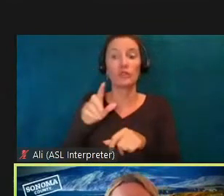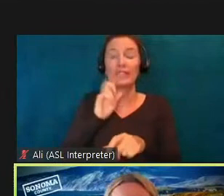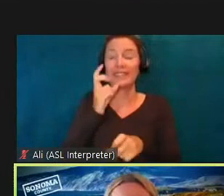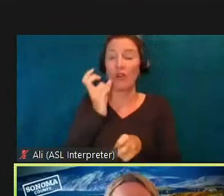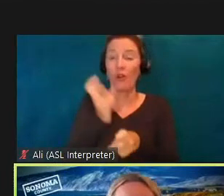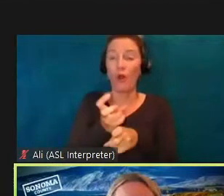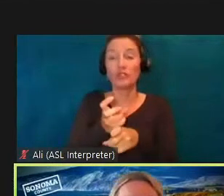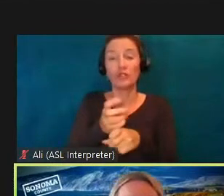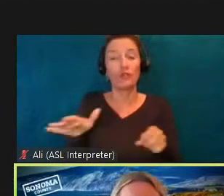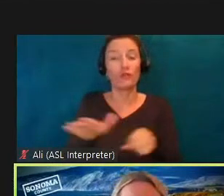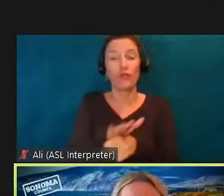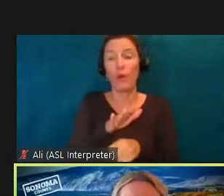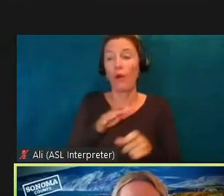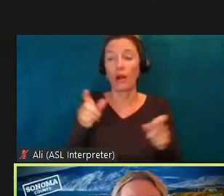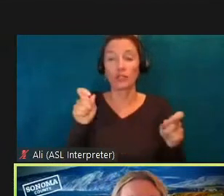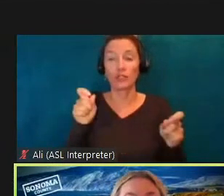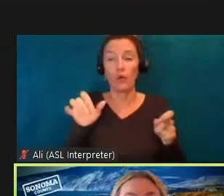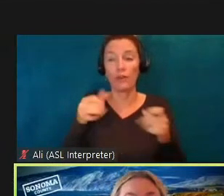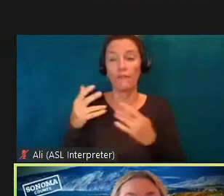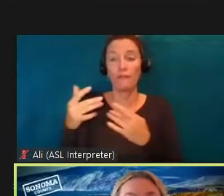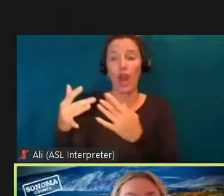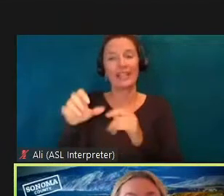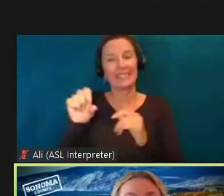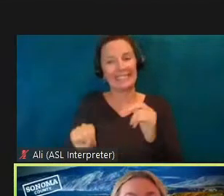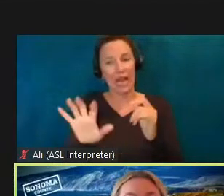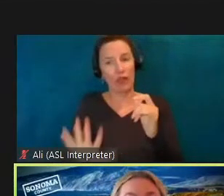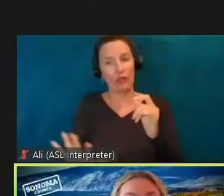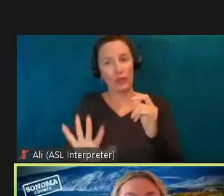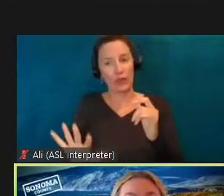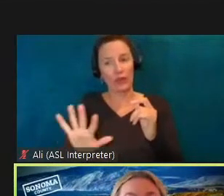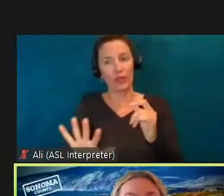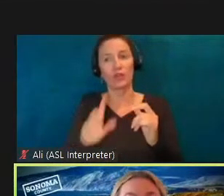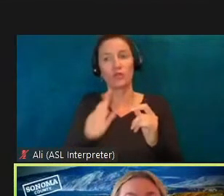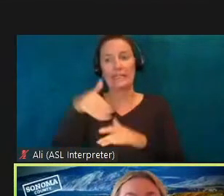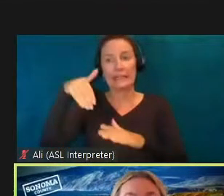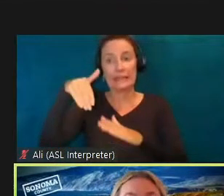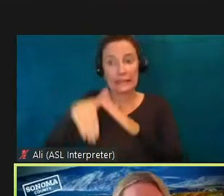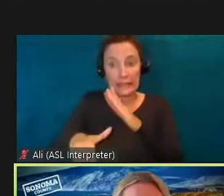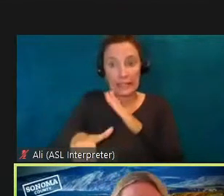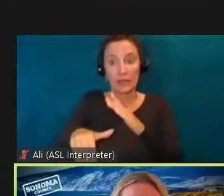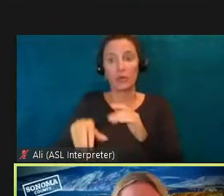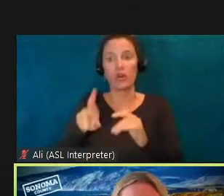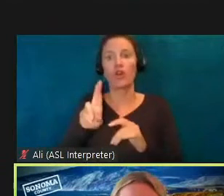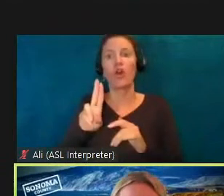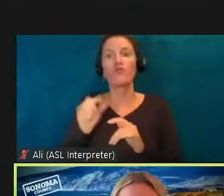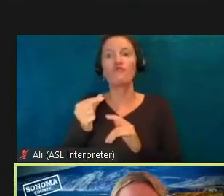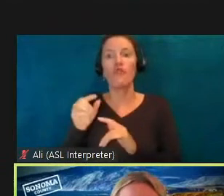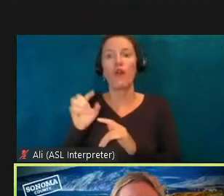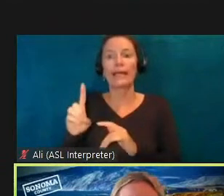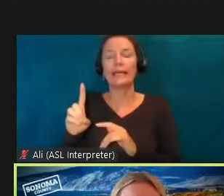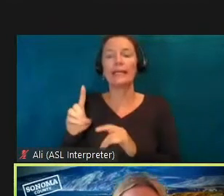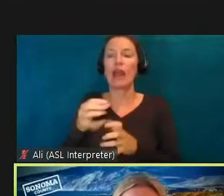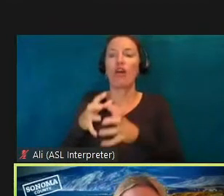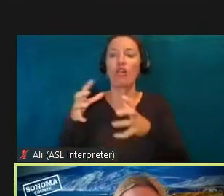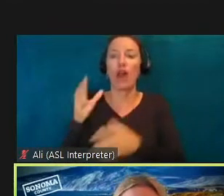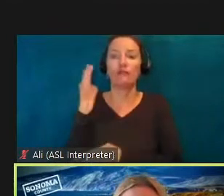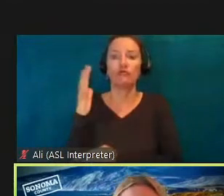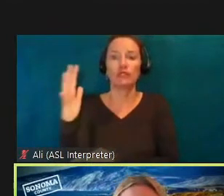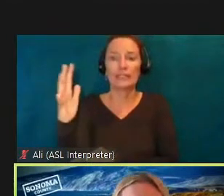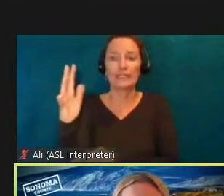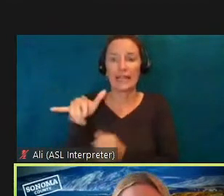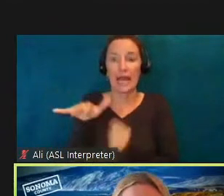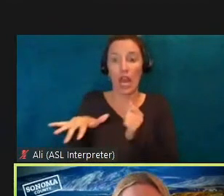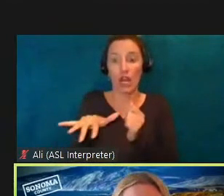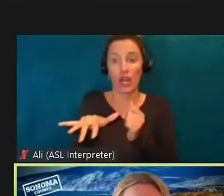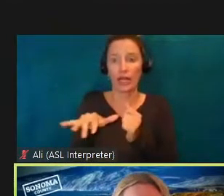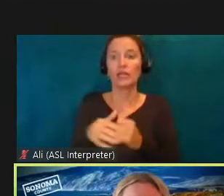especially on the south end of the fire, where we have extremely rugged and steep topography, as well as quite a bit of timber. So I have a few messages to 3